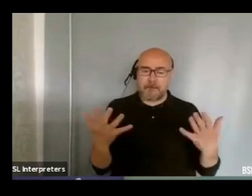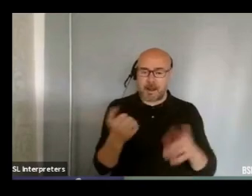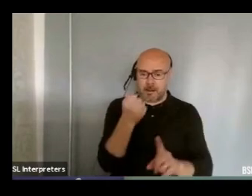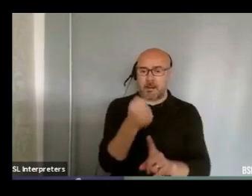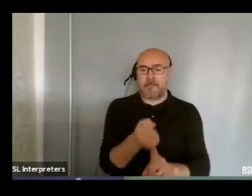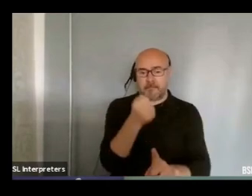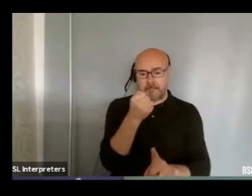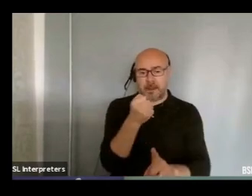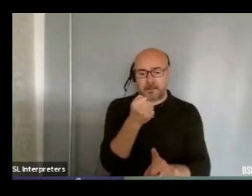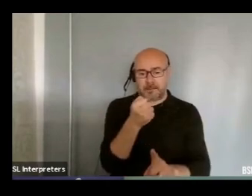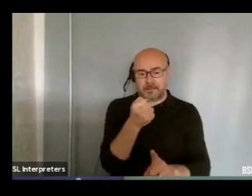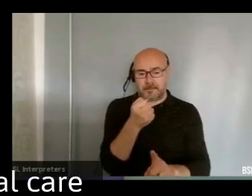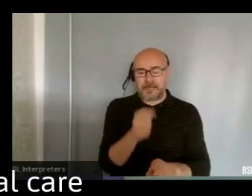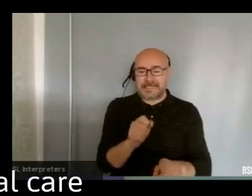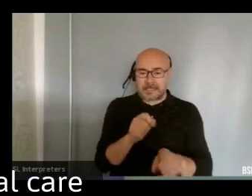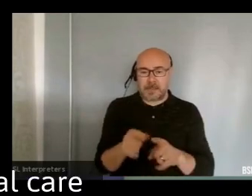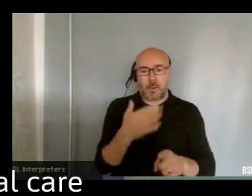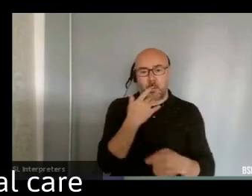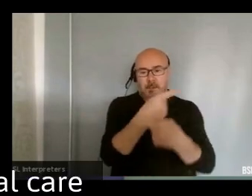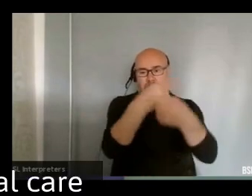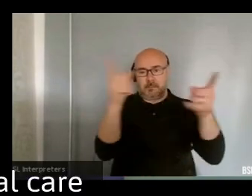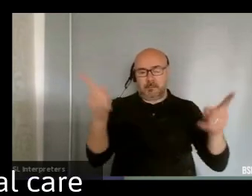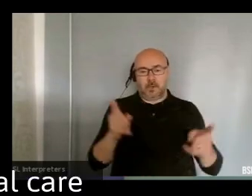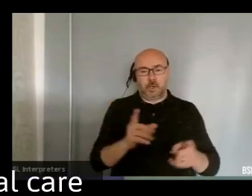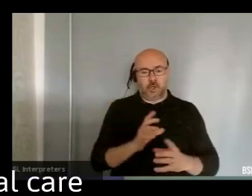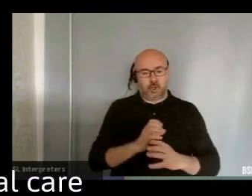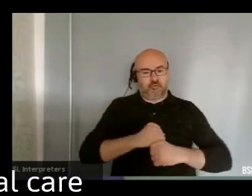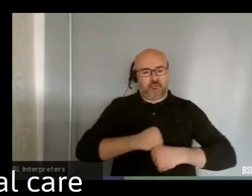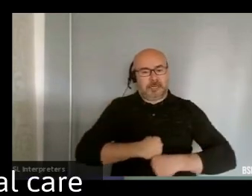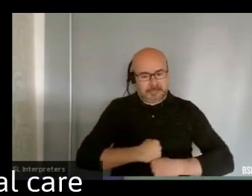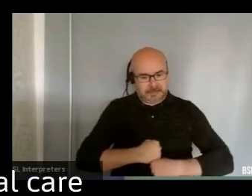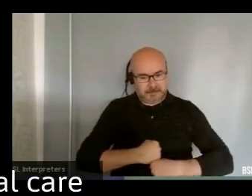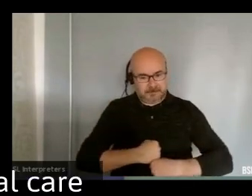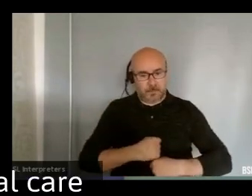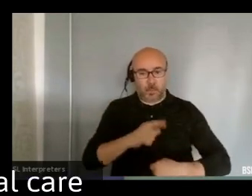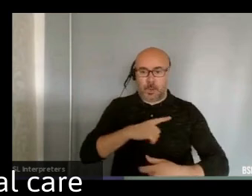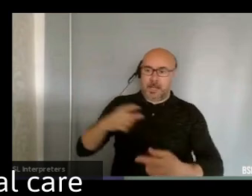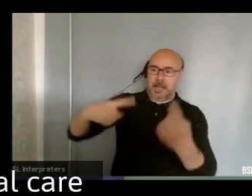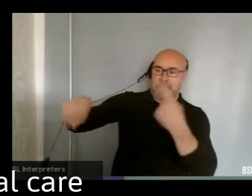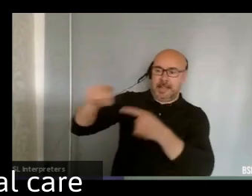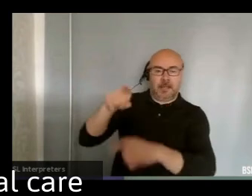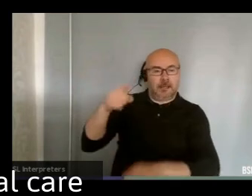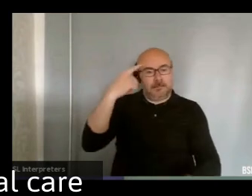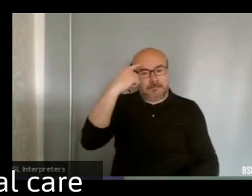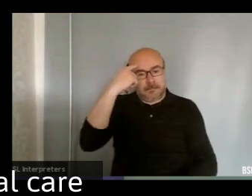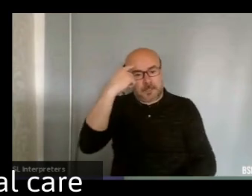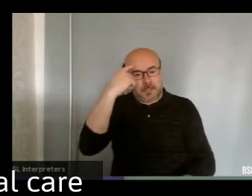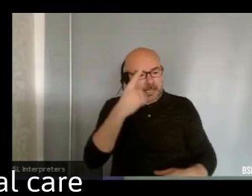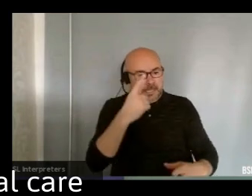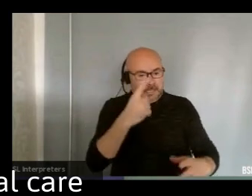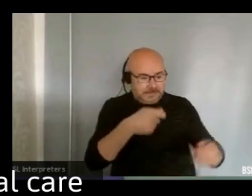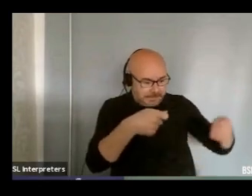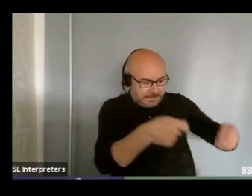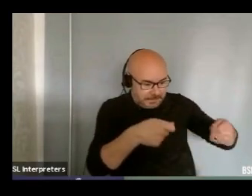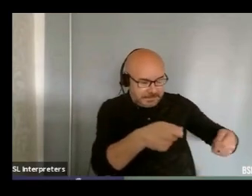in this time of stress, they're so worried about the clinical care that they're not having enough